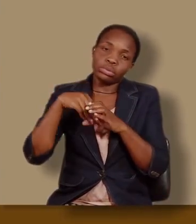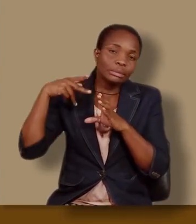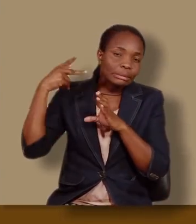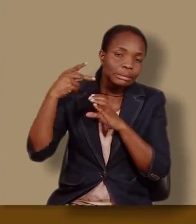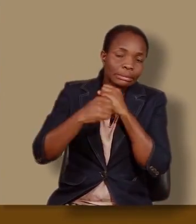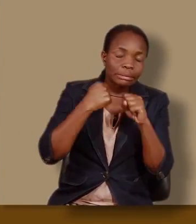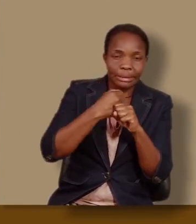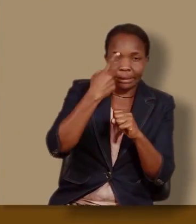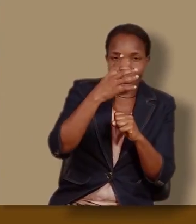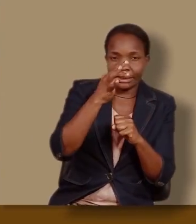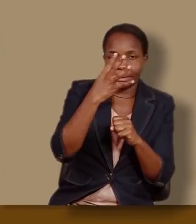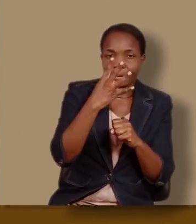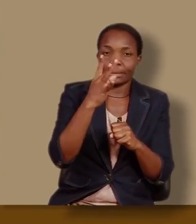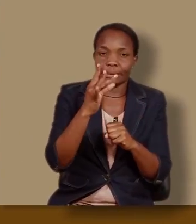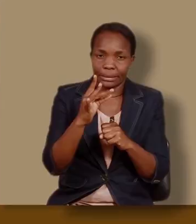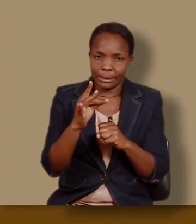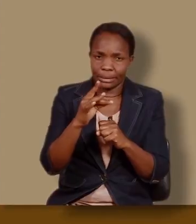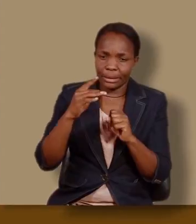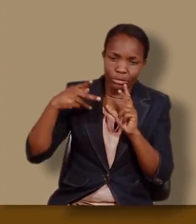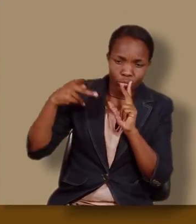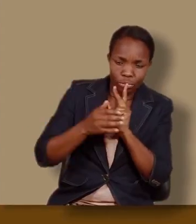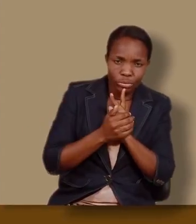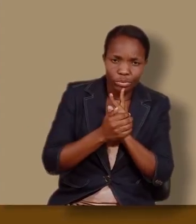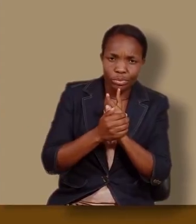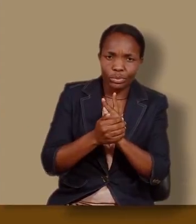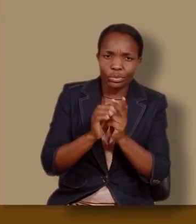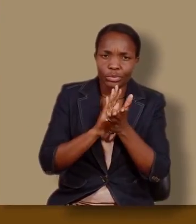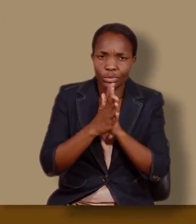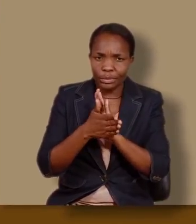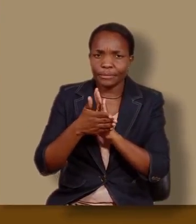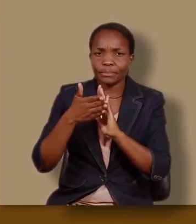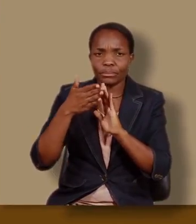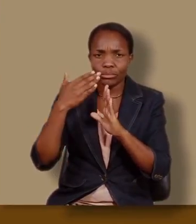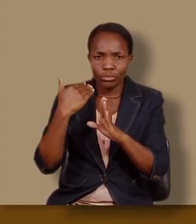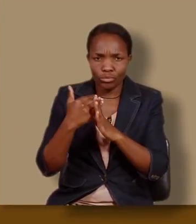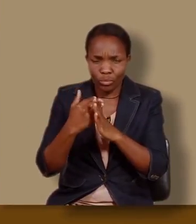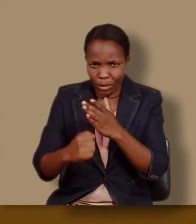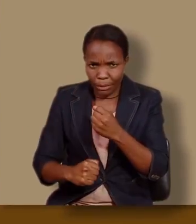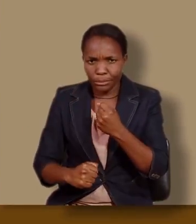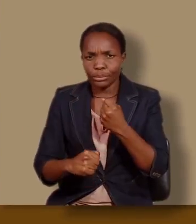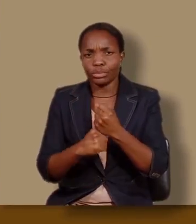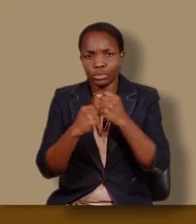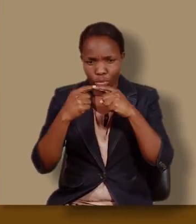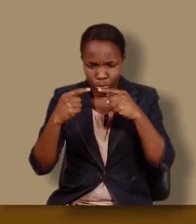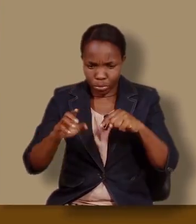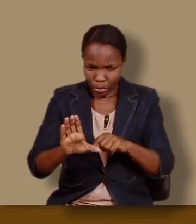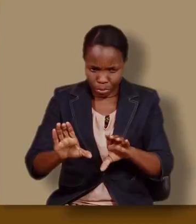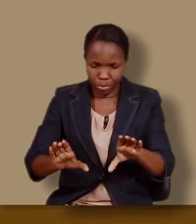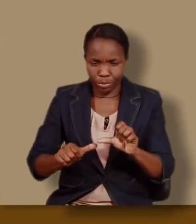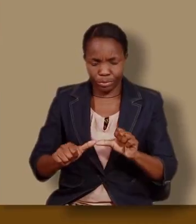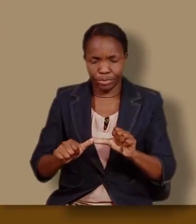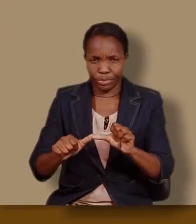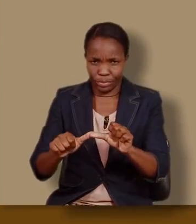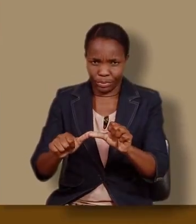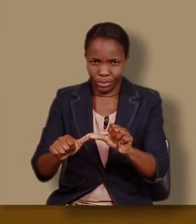Party government began enacting laws to classify and enforce division of the races. The architects of institutionalized apartheid were